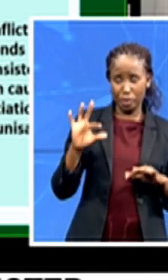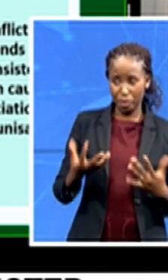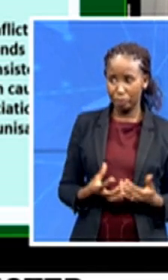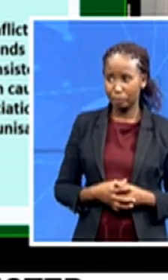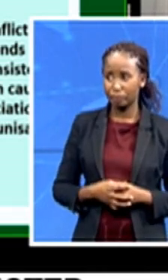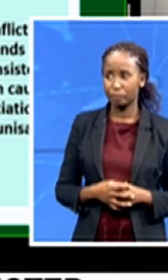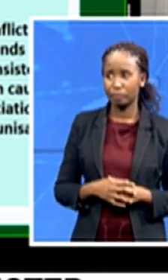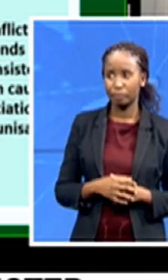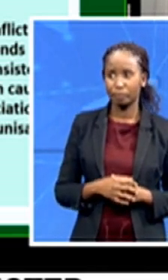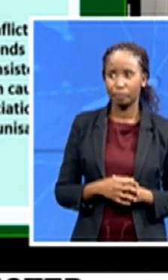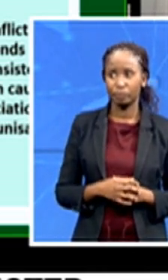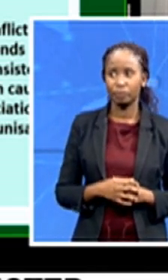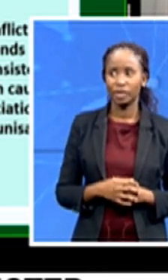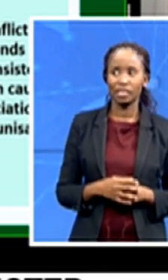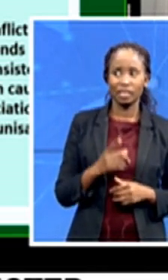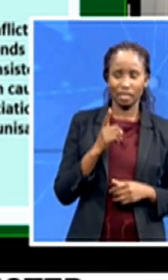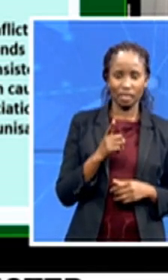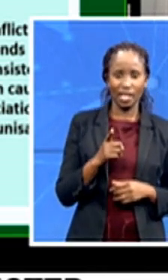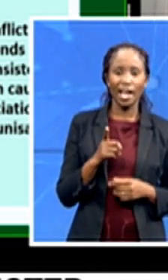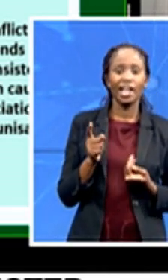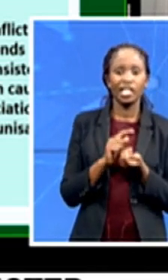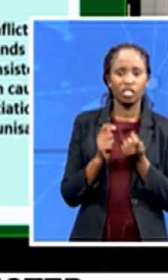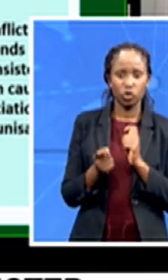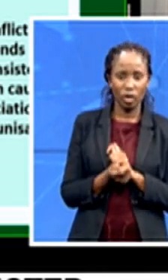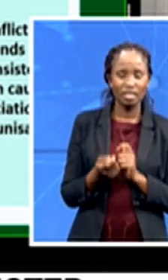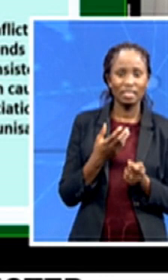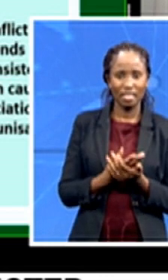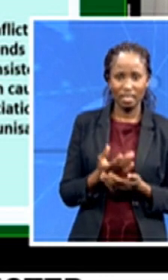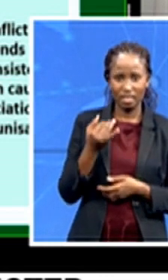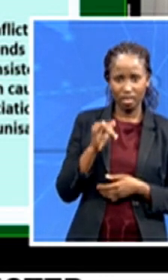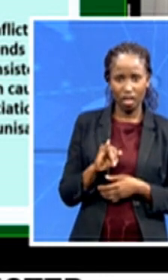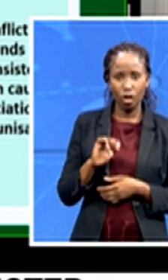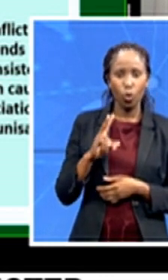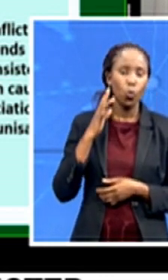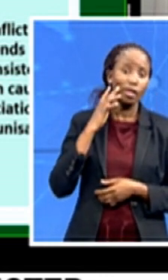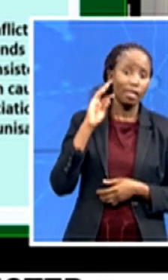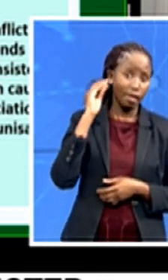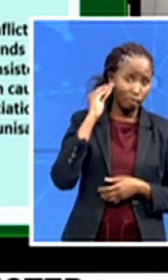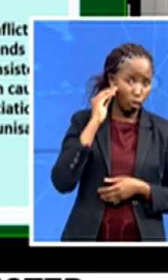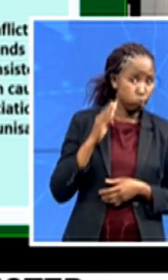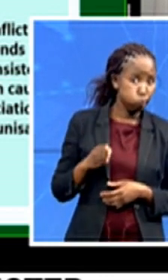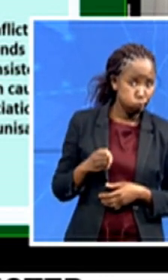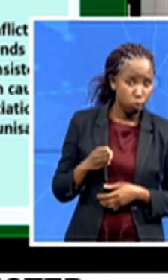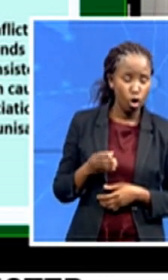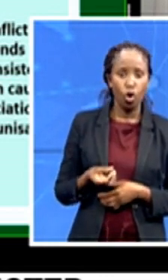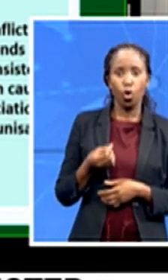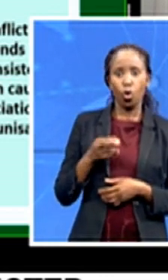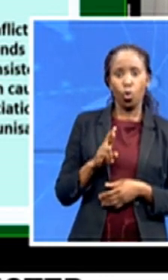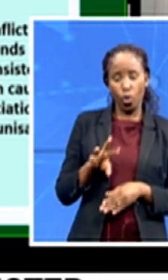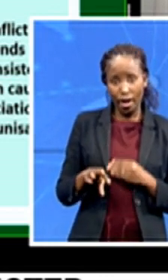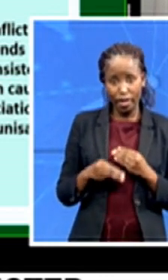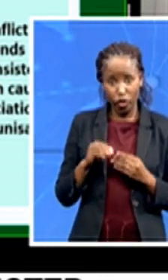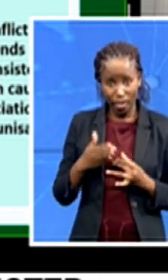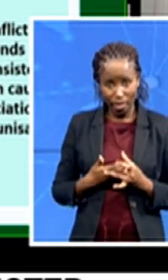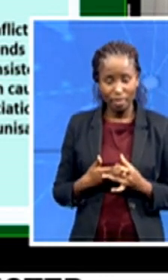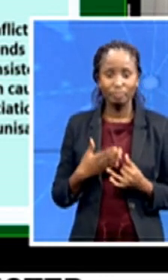when new or additional information becomes available or additional cases. Then we would revisit these cases and